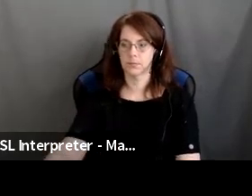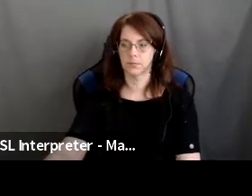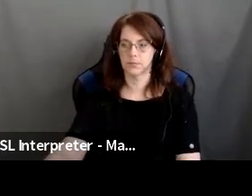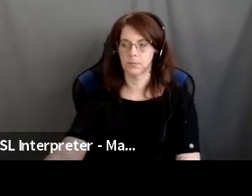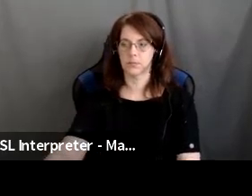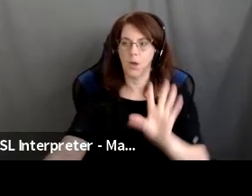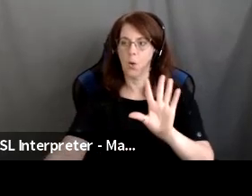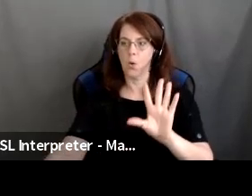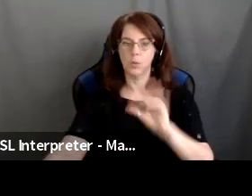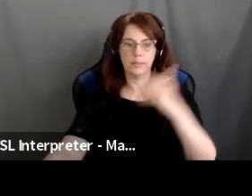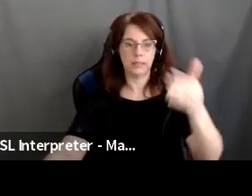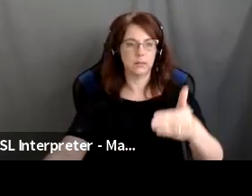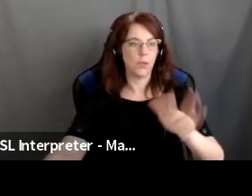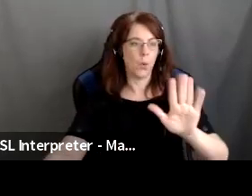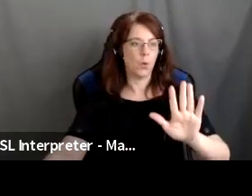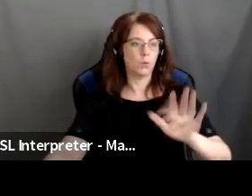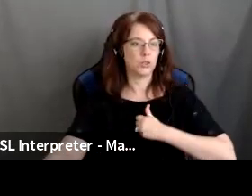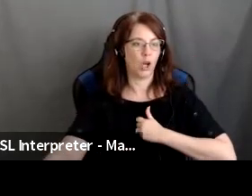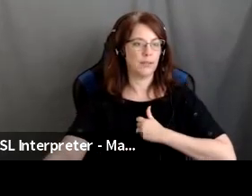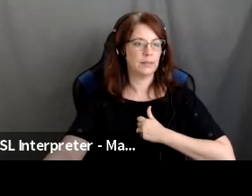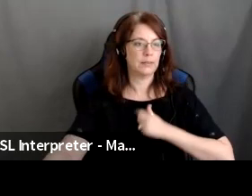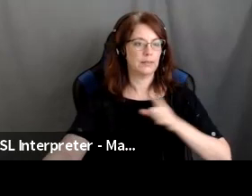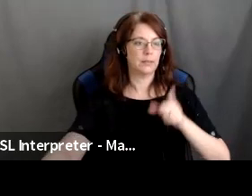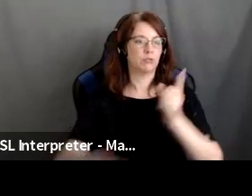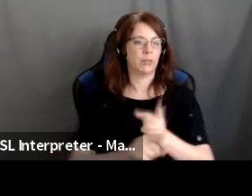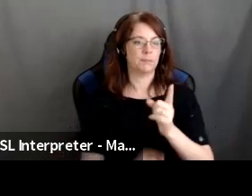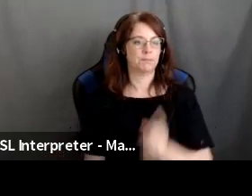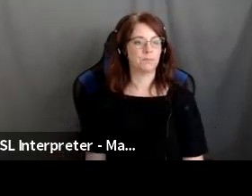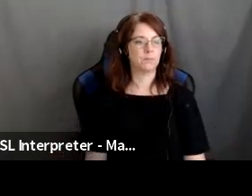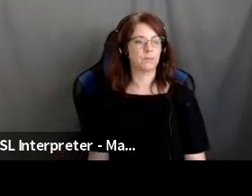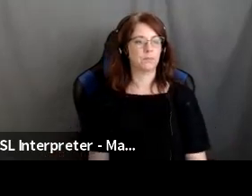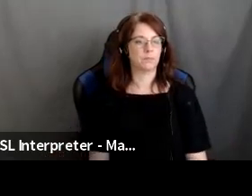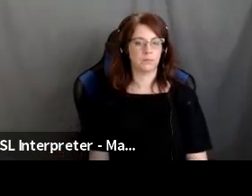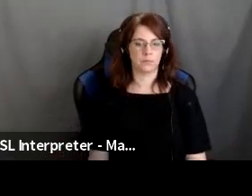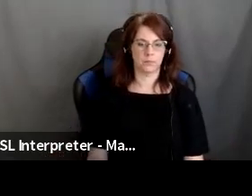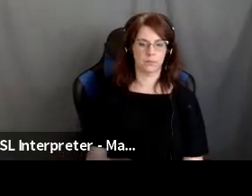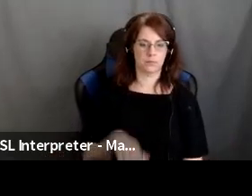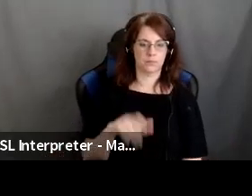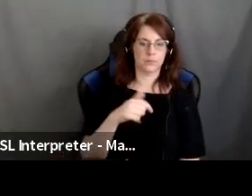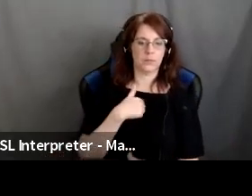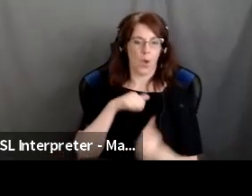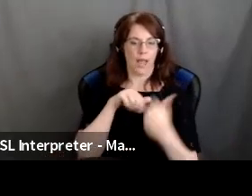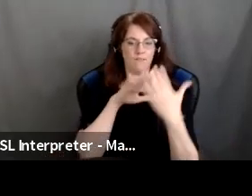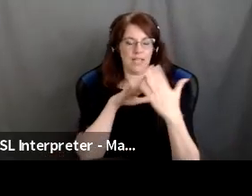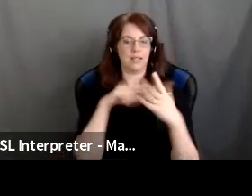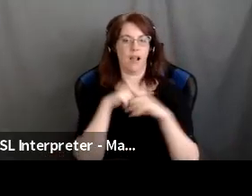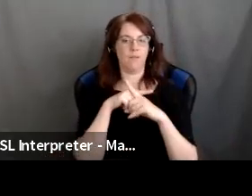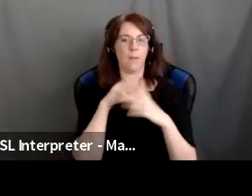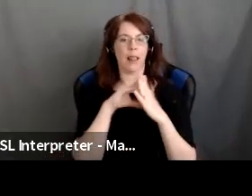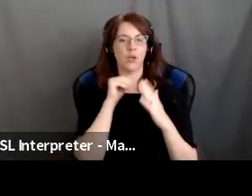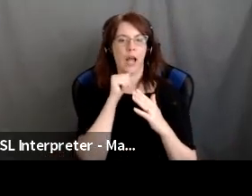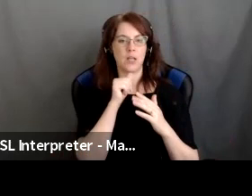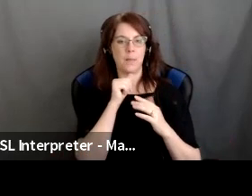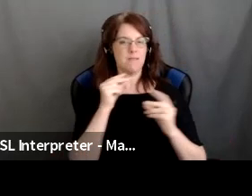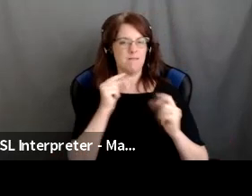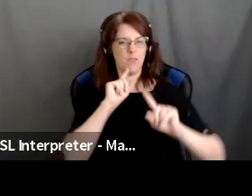Oh no, up a slide, excuse me, sorry. Okay, Arius puts, I faced a conflict by learning not to be so reactive